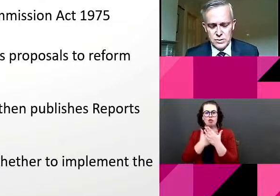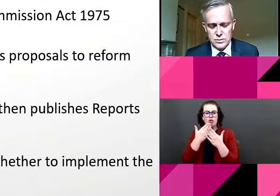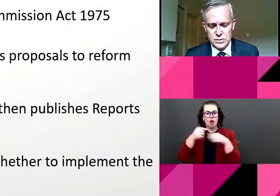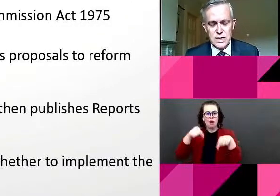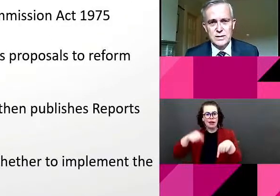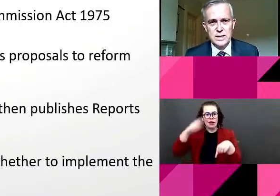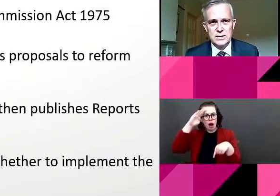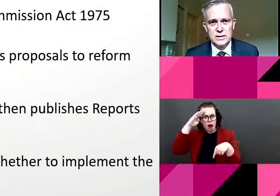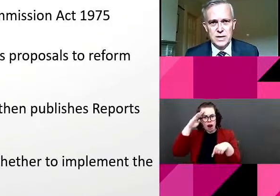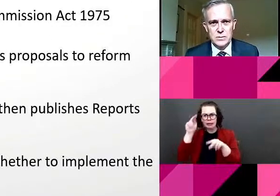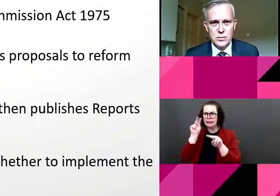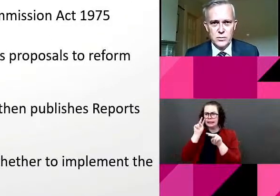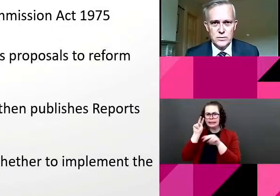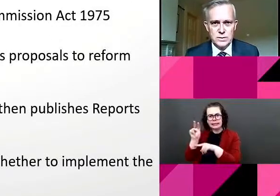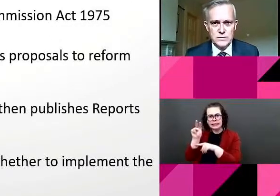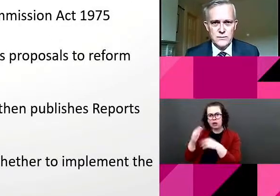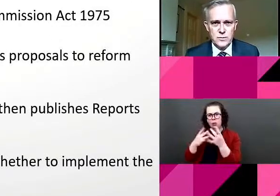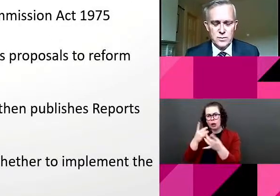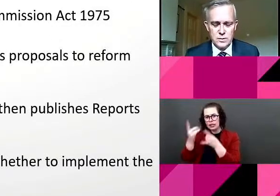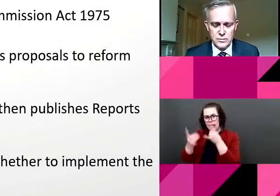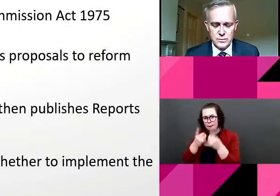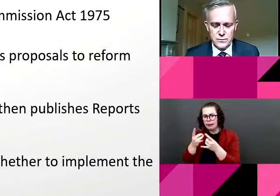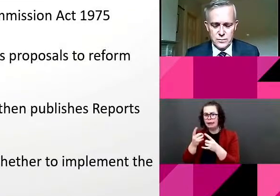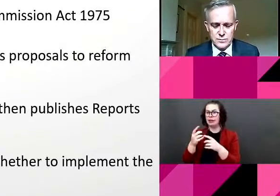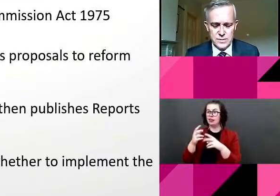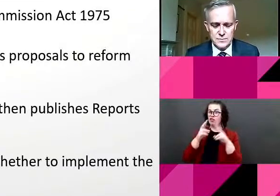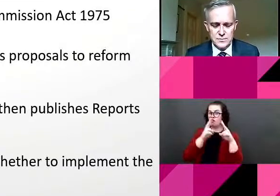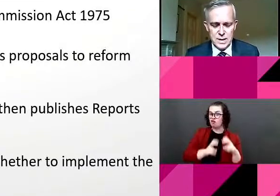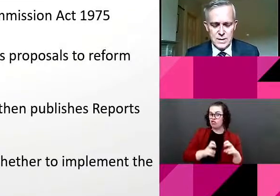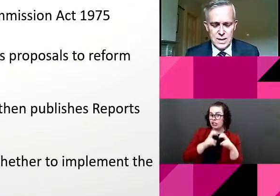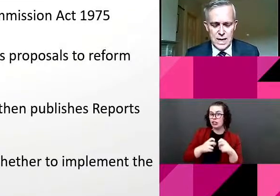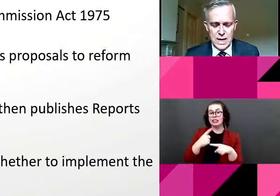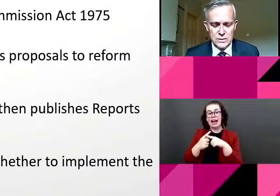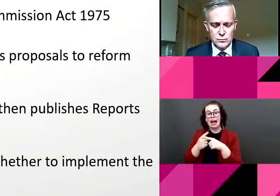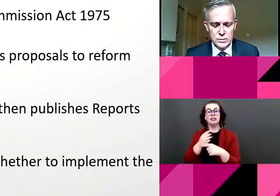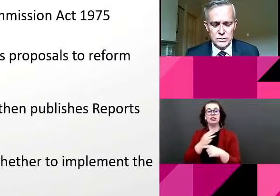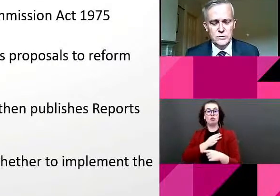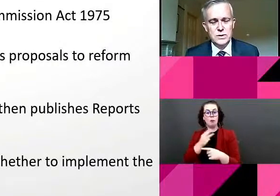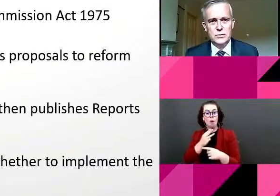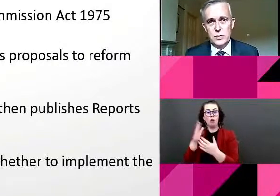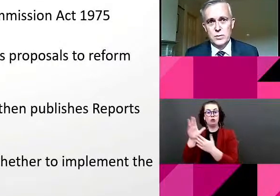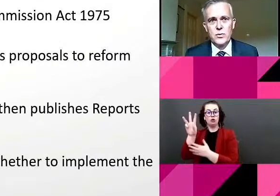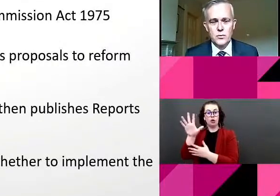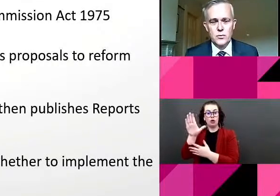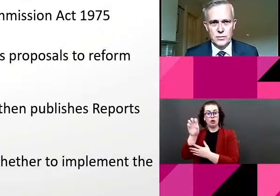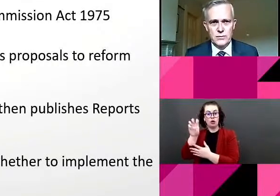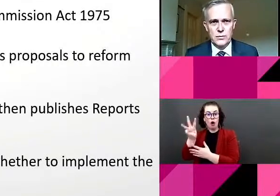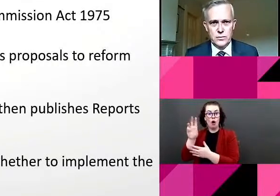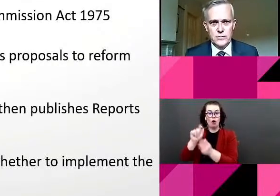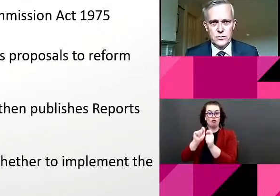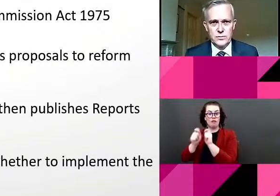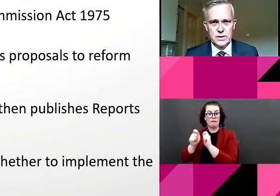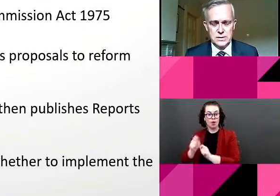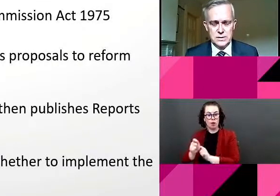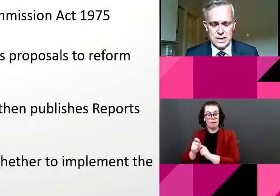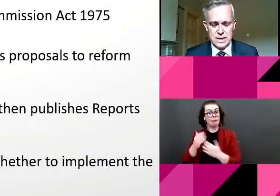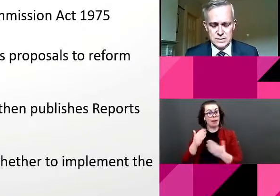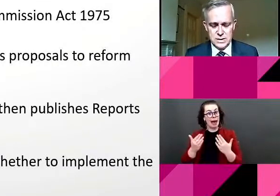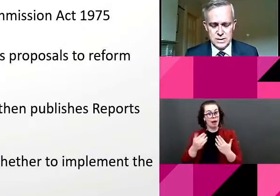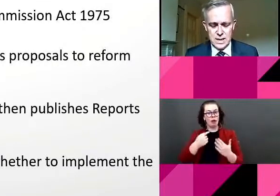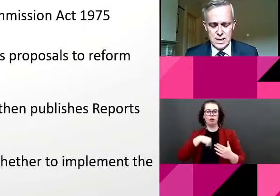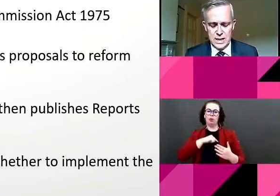out research, and then to make proposals for law reform. And we do this under a programme of law reform that